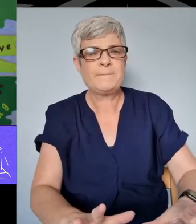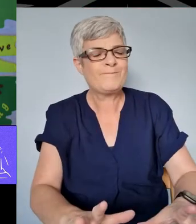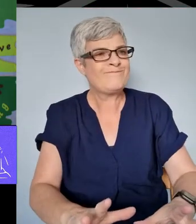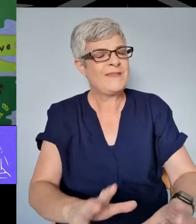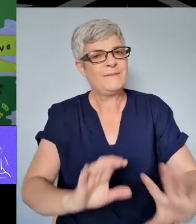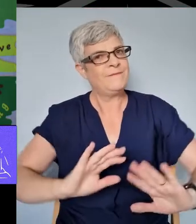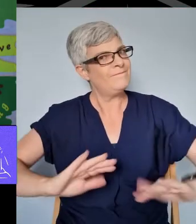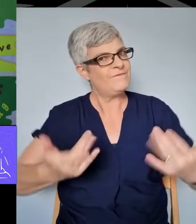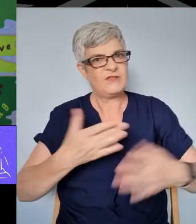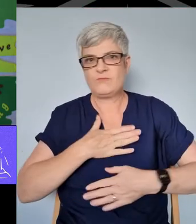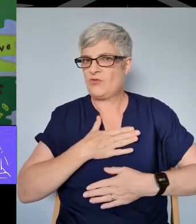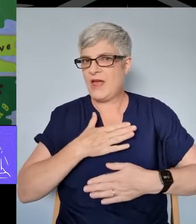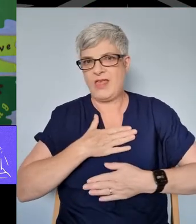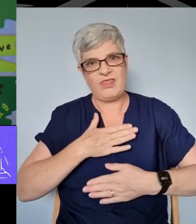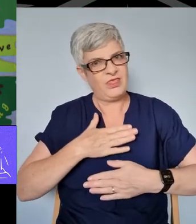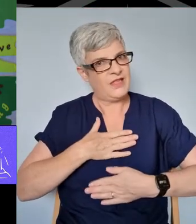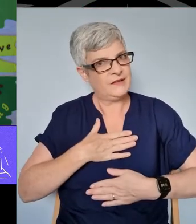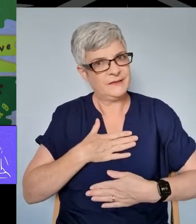no breath in them.